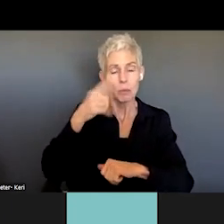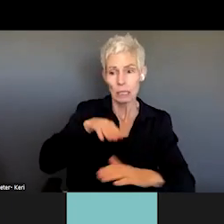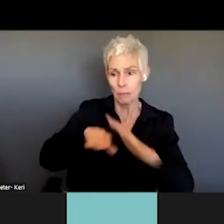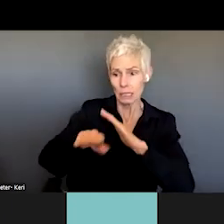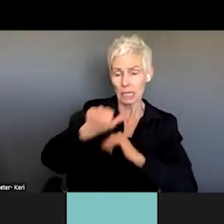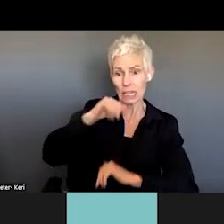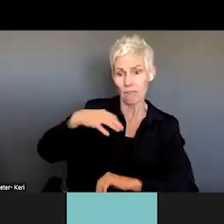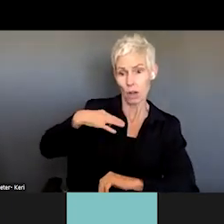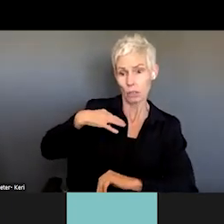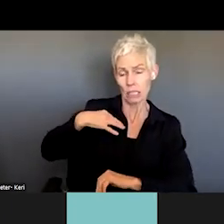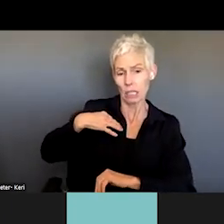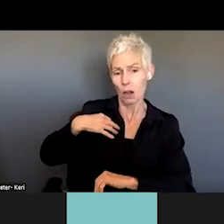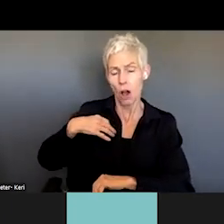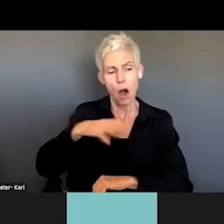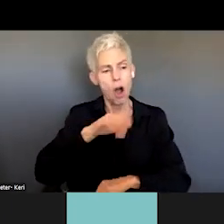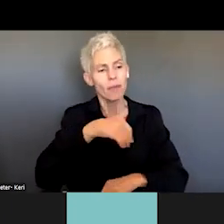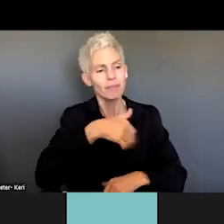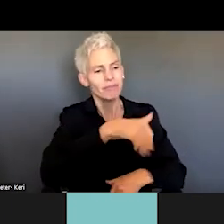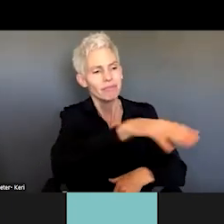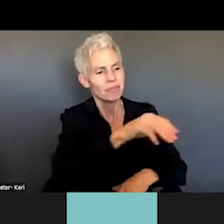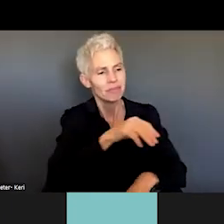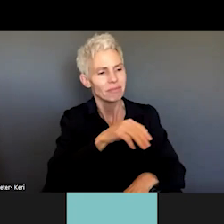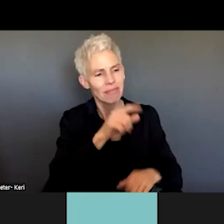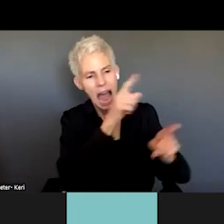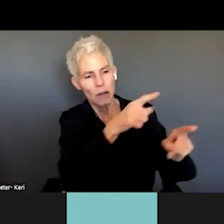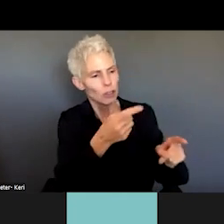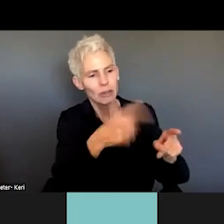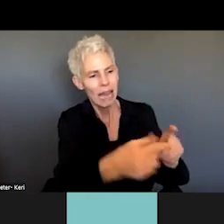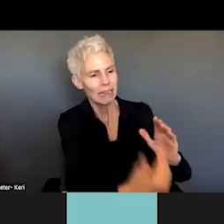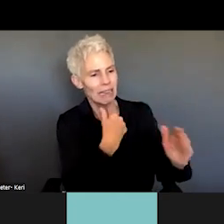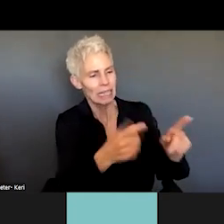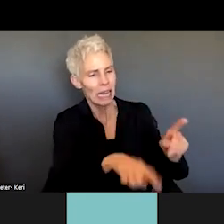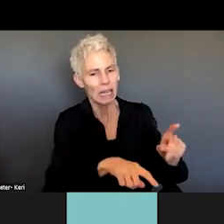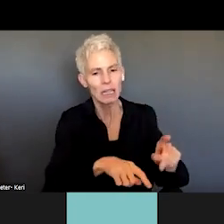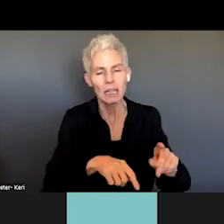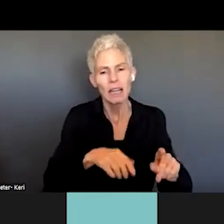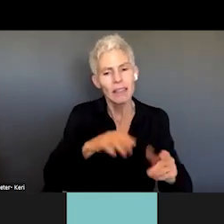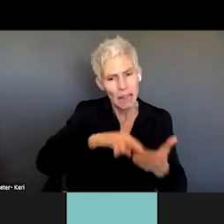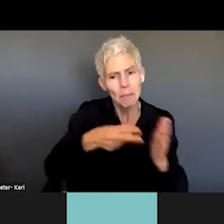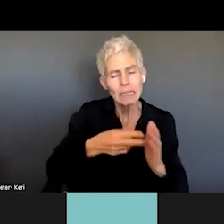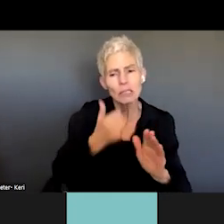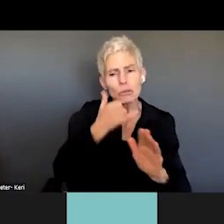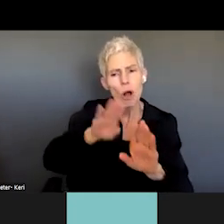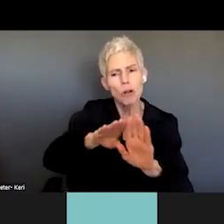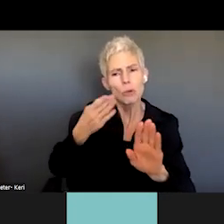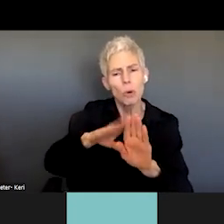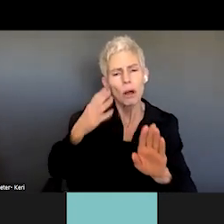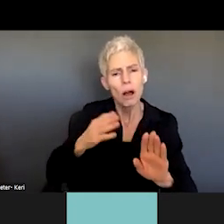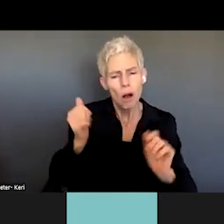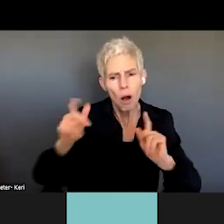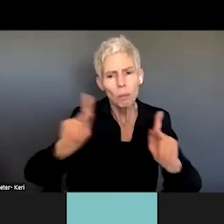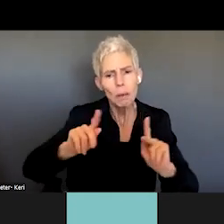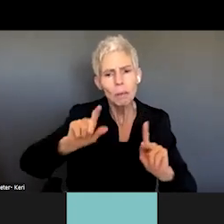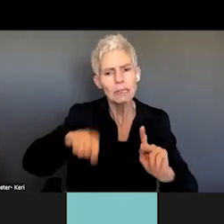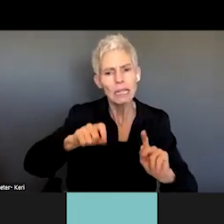not turned away, because then that's a wrong door, right? Everybody needs to have some kind of treatment, and if you do have